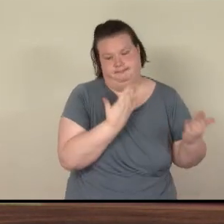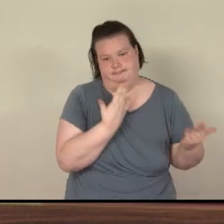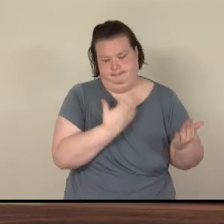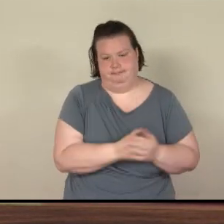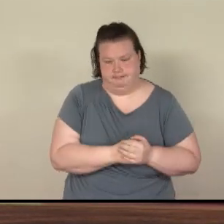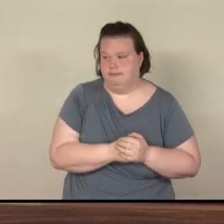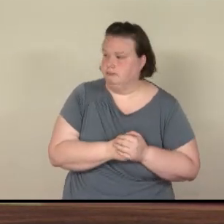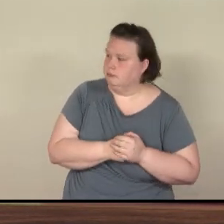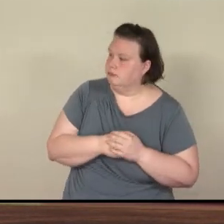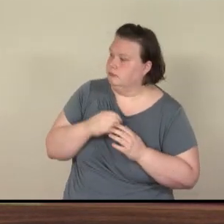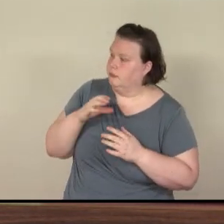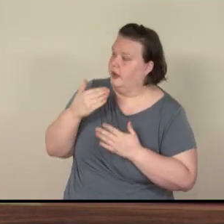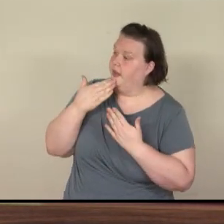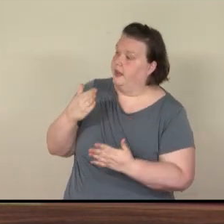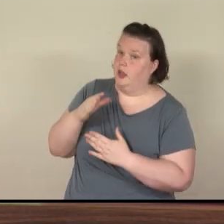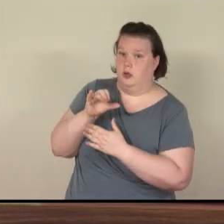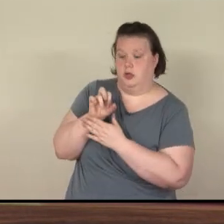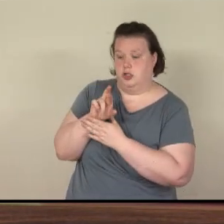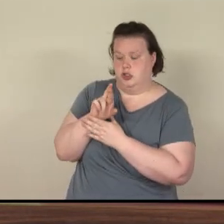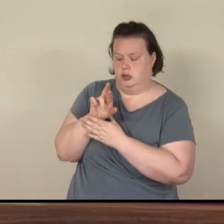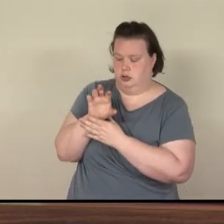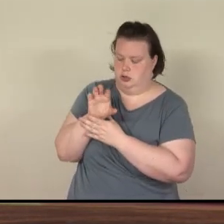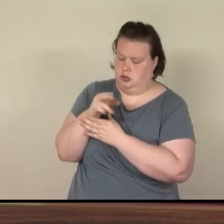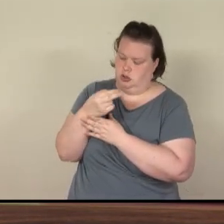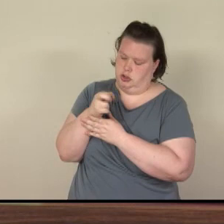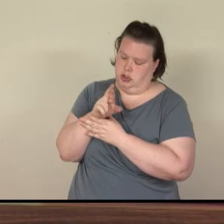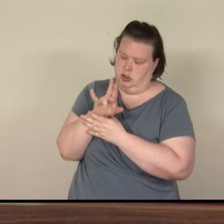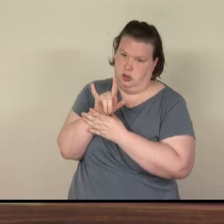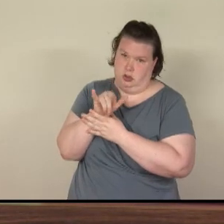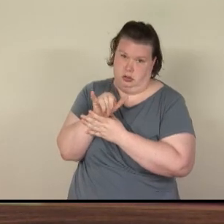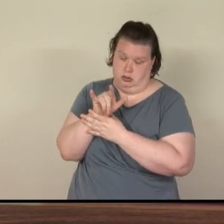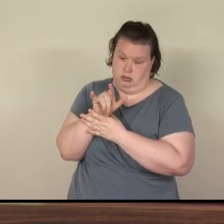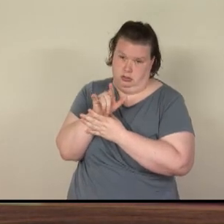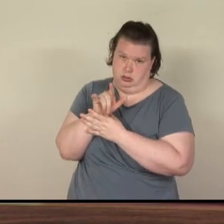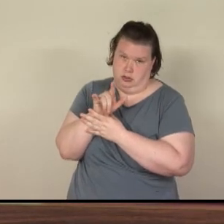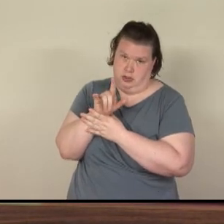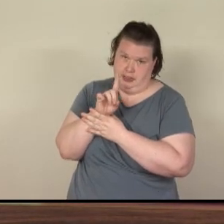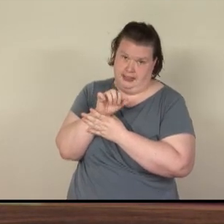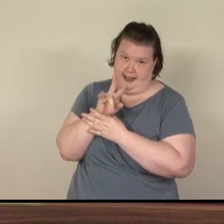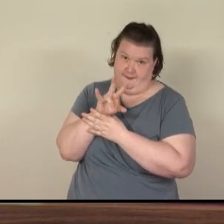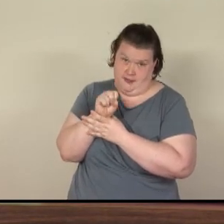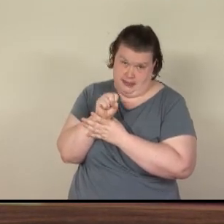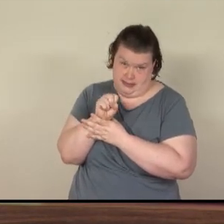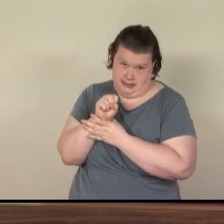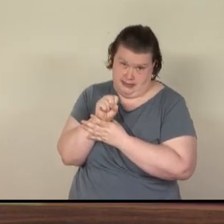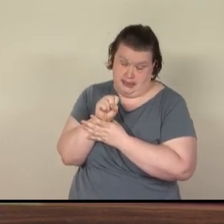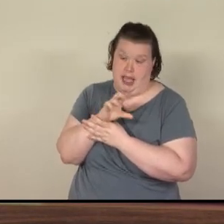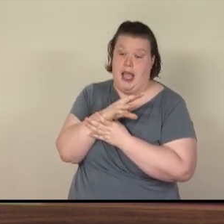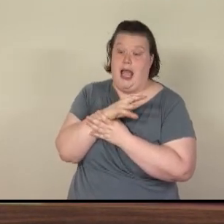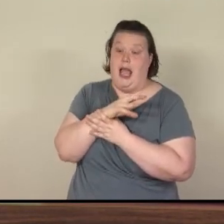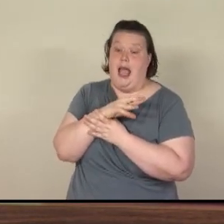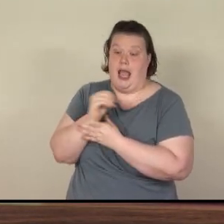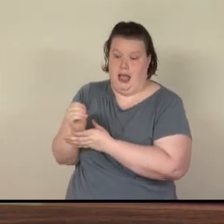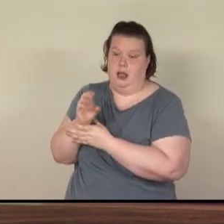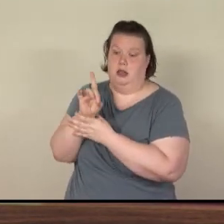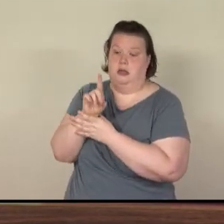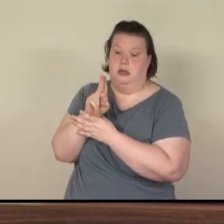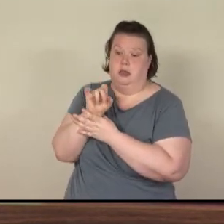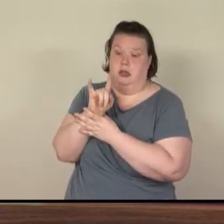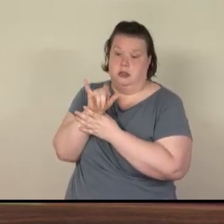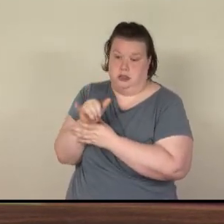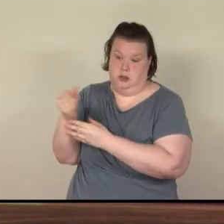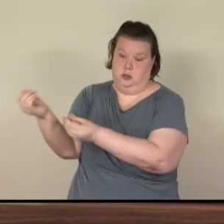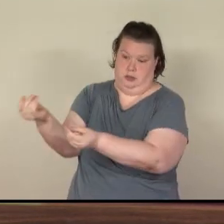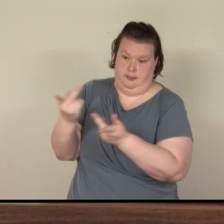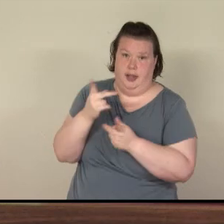team for all of their work on this. We do plan to have Dusty back in June to give you the full report, but I did want to